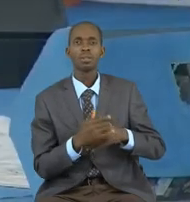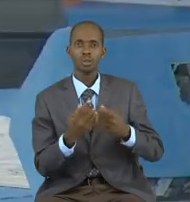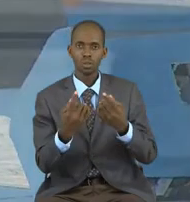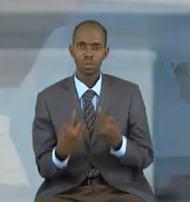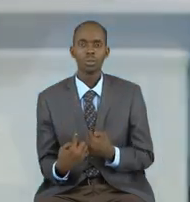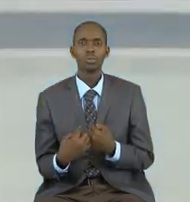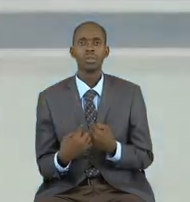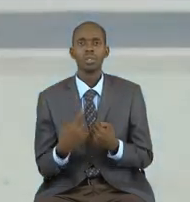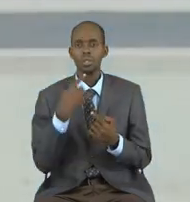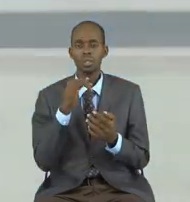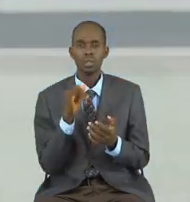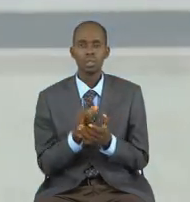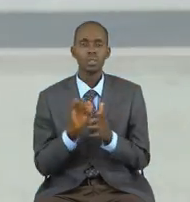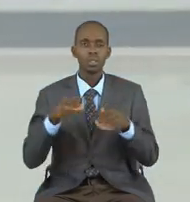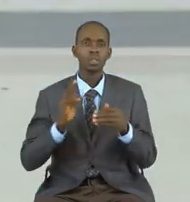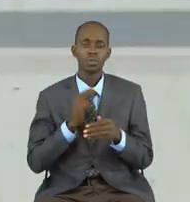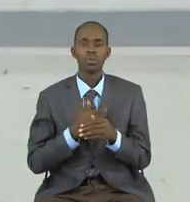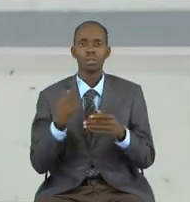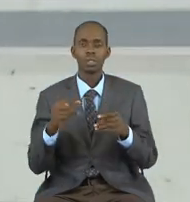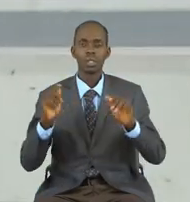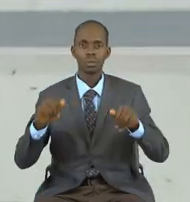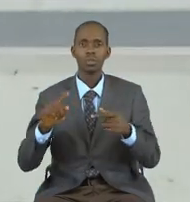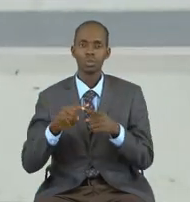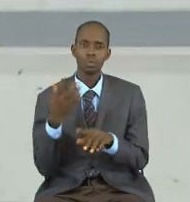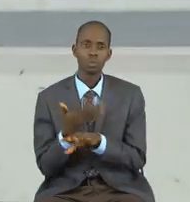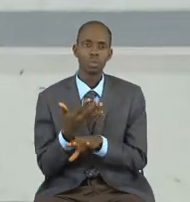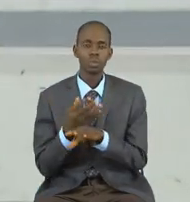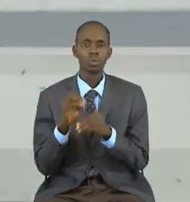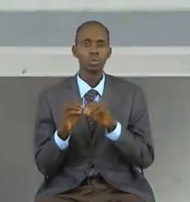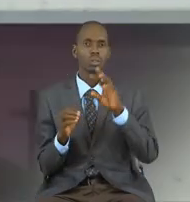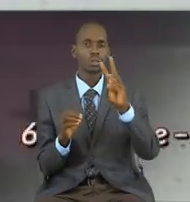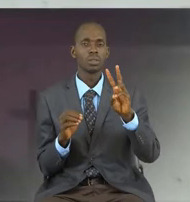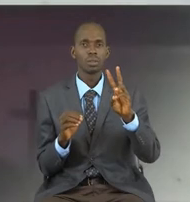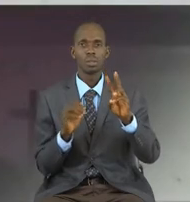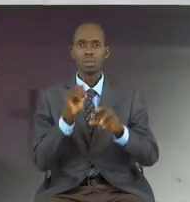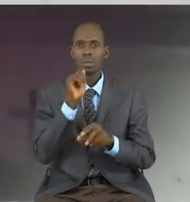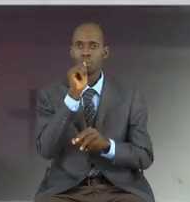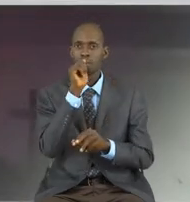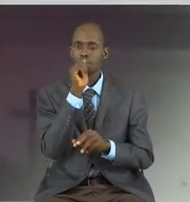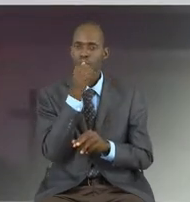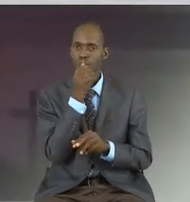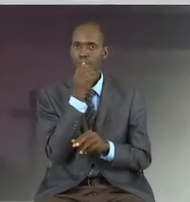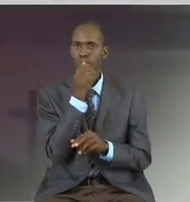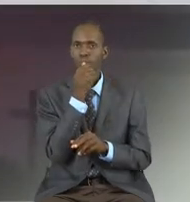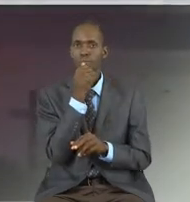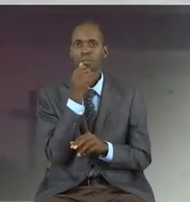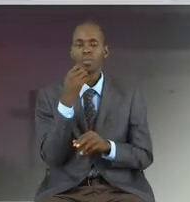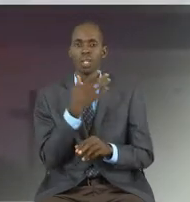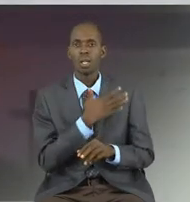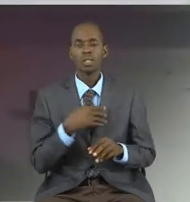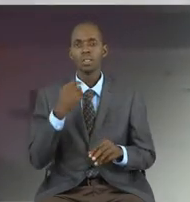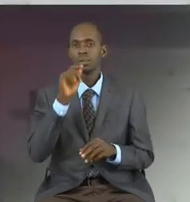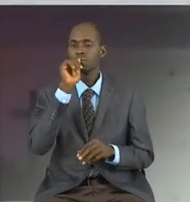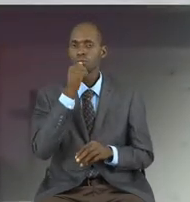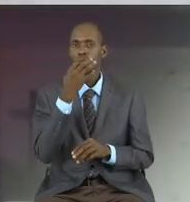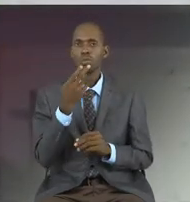the ability to plead. Number six, patience. And the patience of the Holy Ghost will